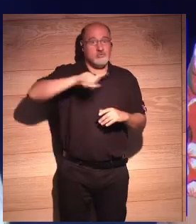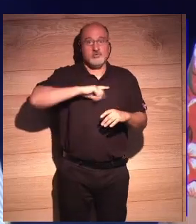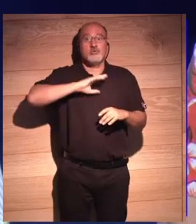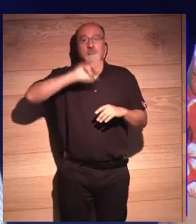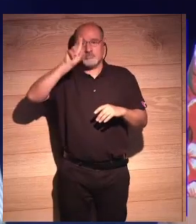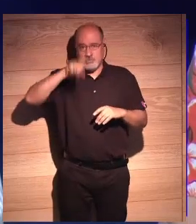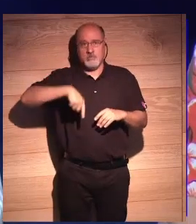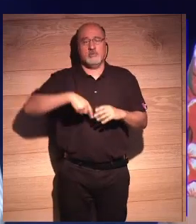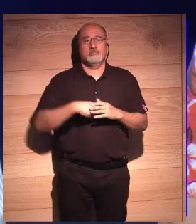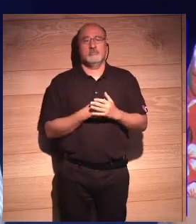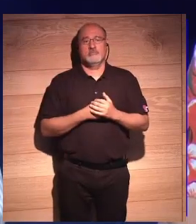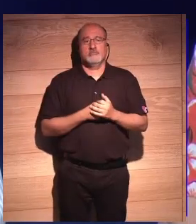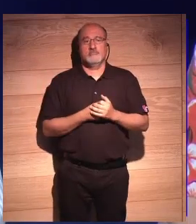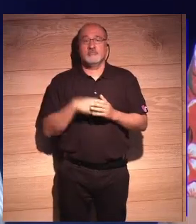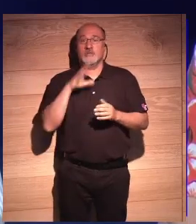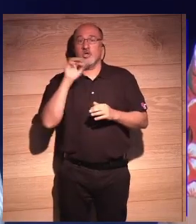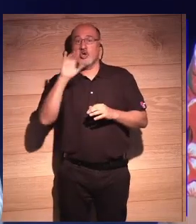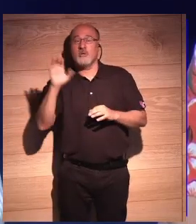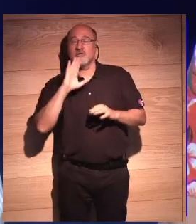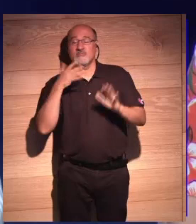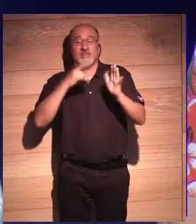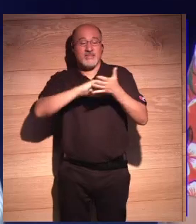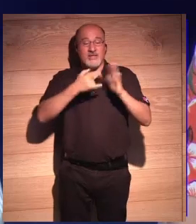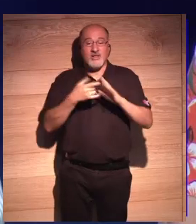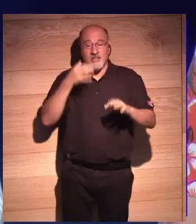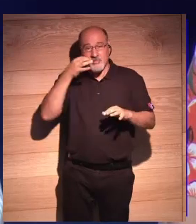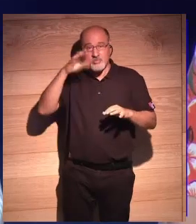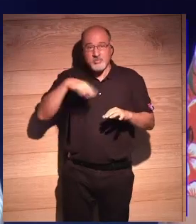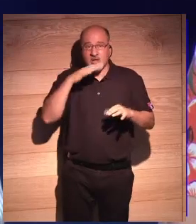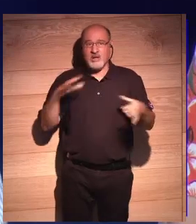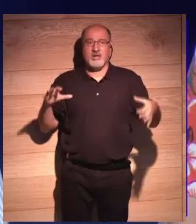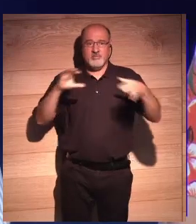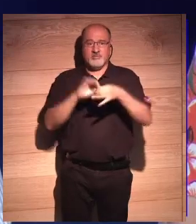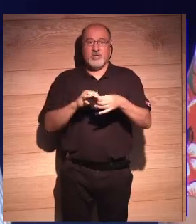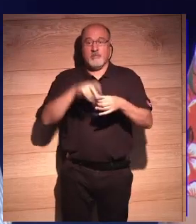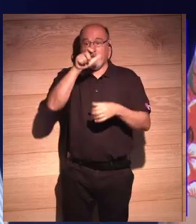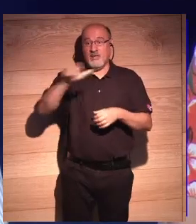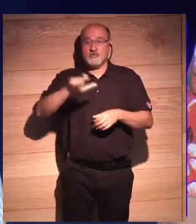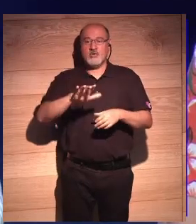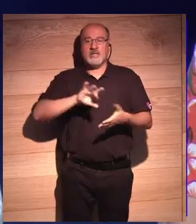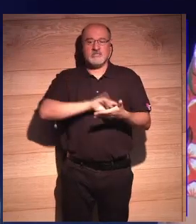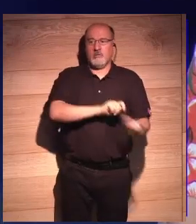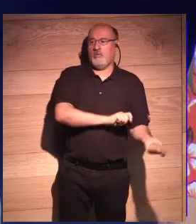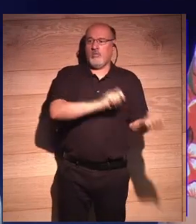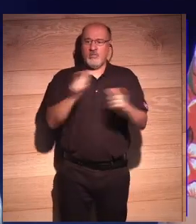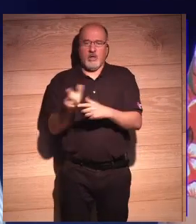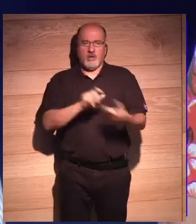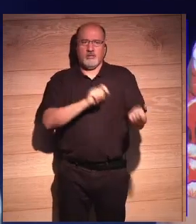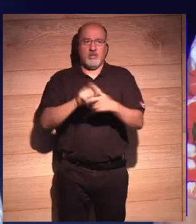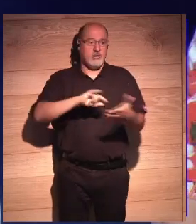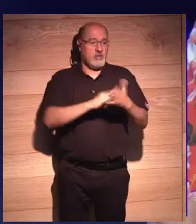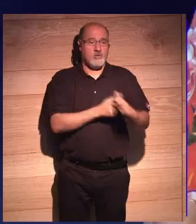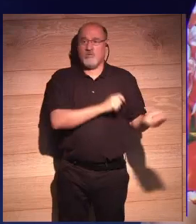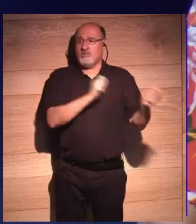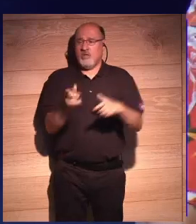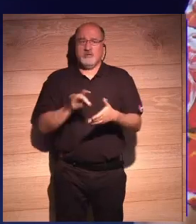living rules, and what Roberto was saying, the fact of a technology has to be at people's